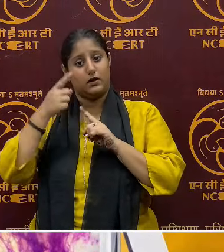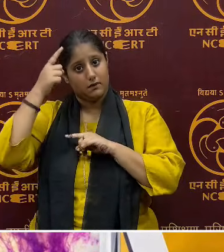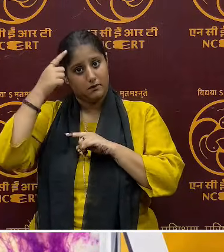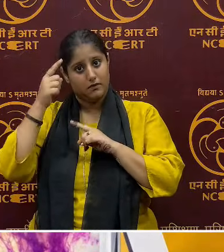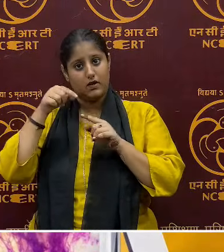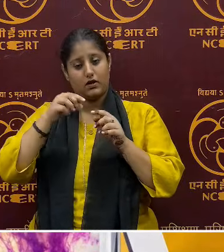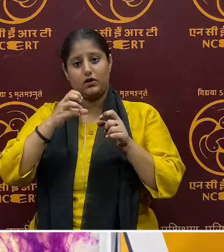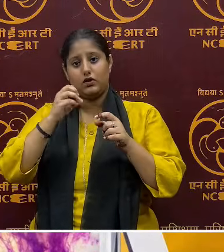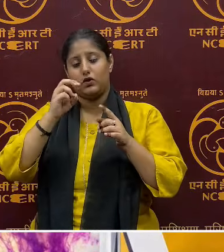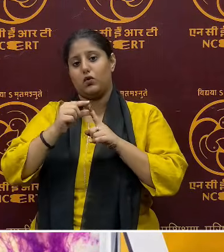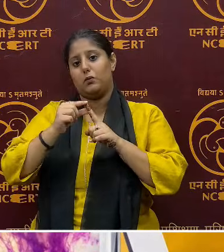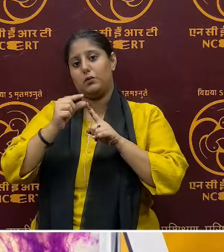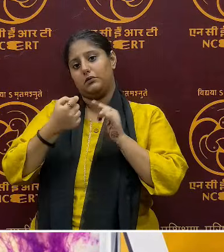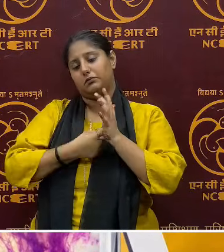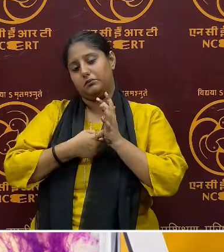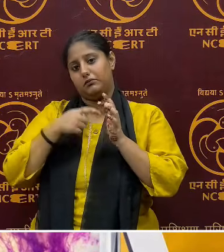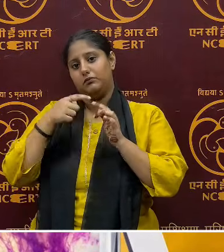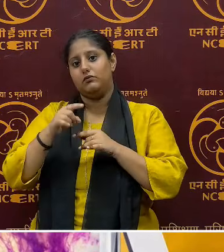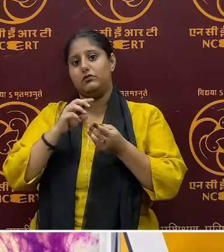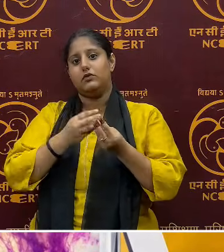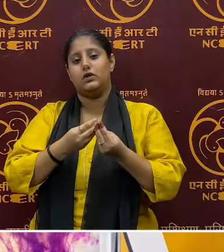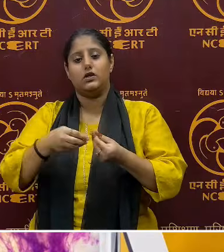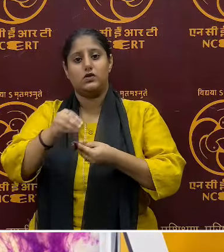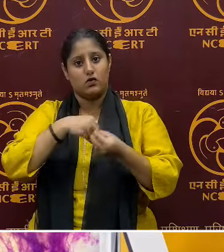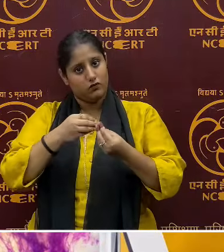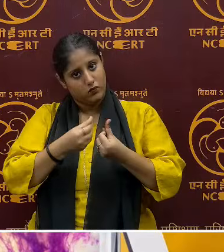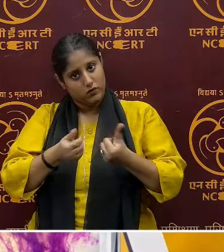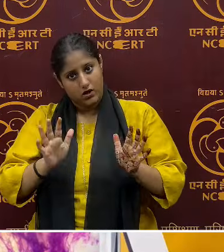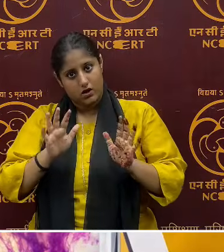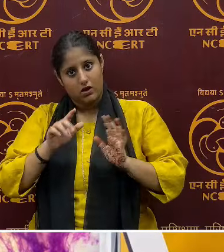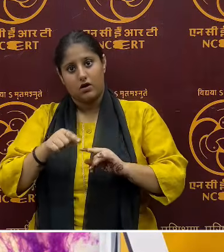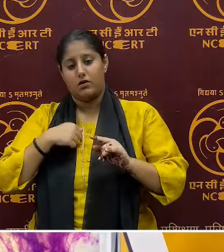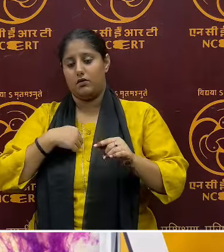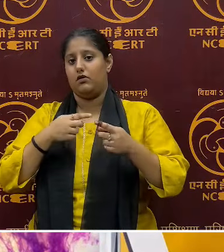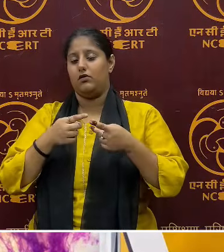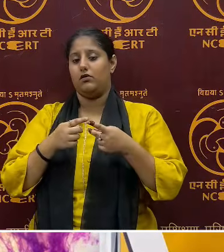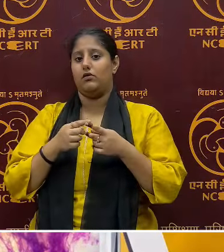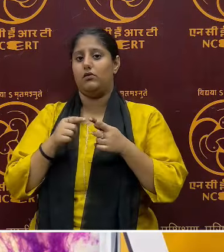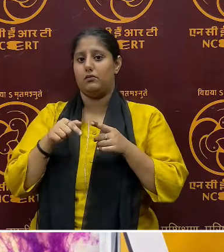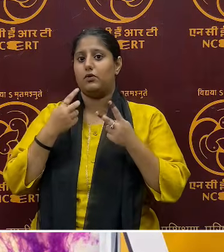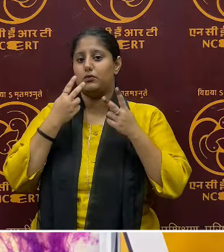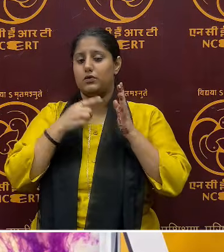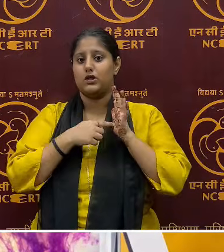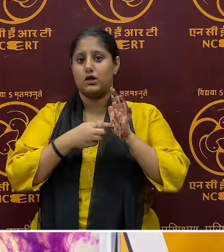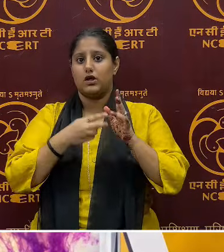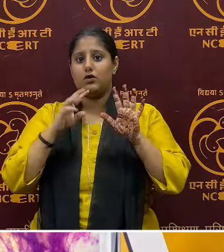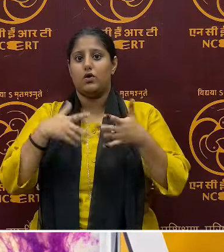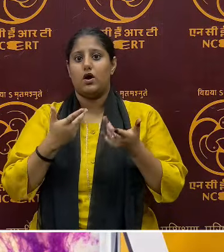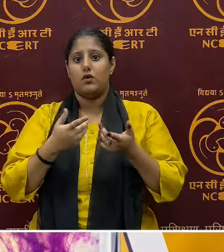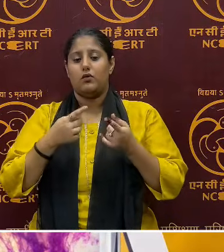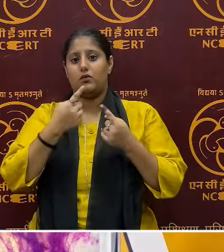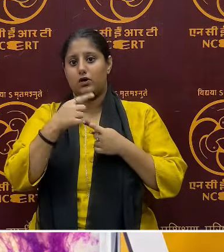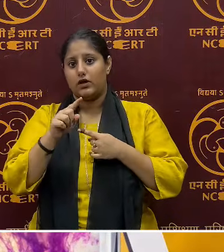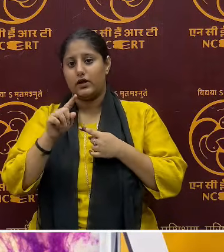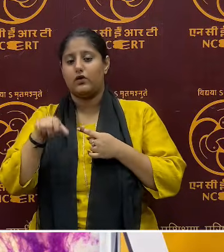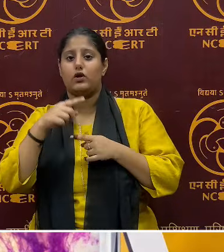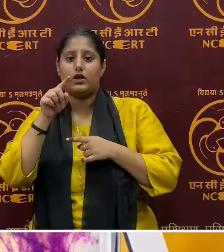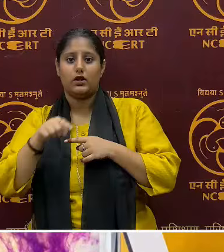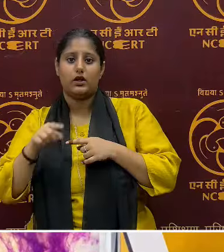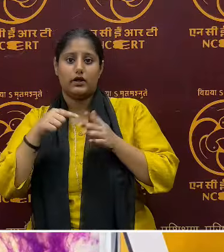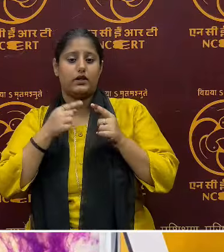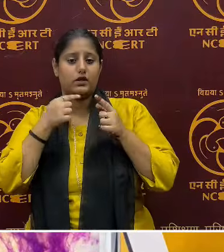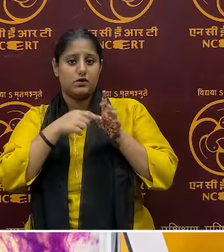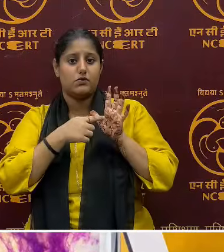dissolves in colorless sulfuric acid to give. Now I'll show you that how the correct or incorrect answer will